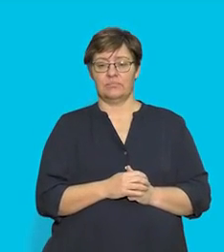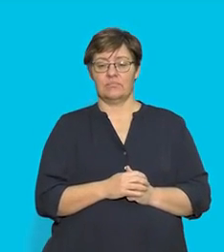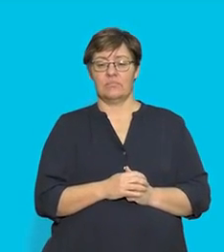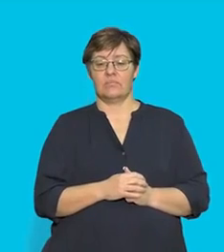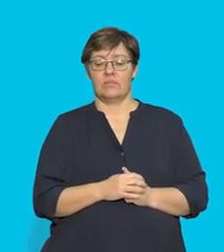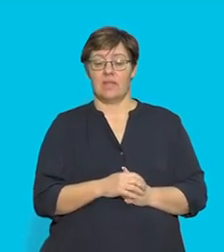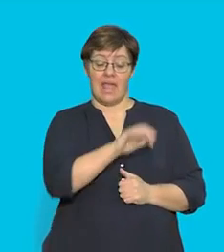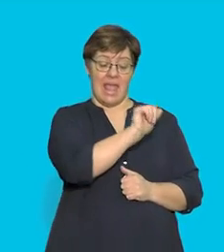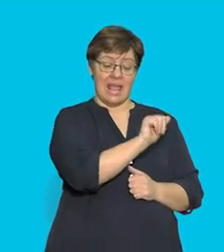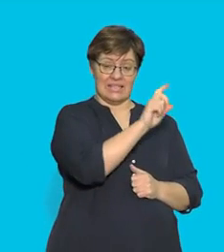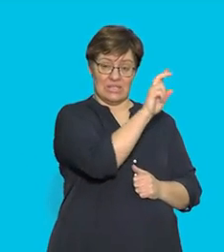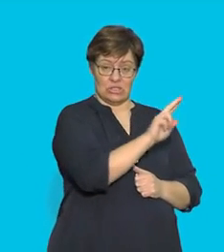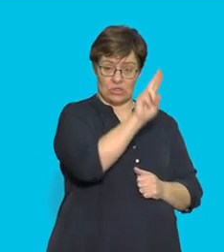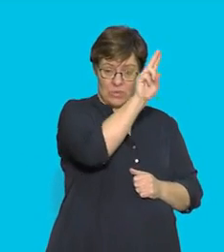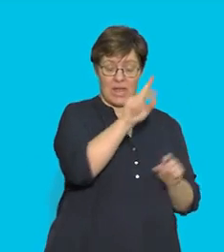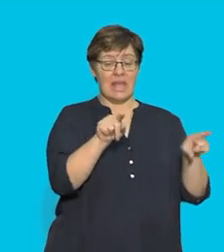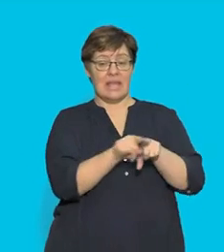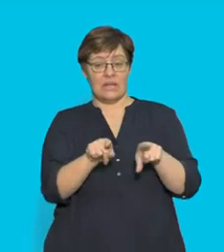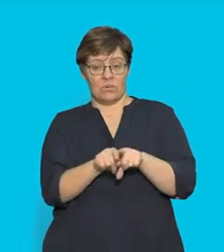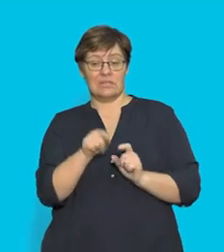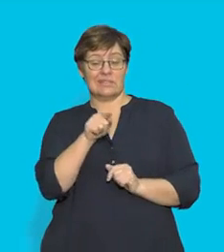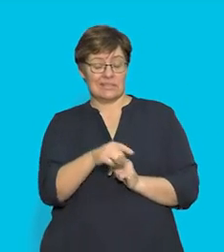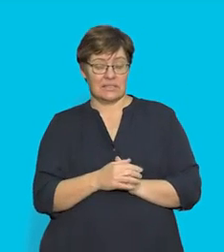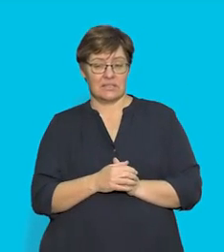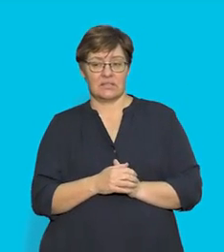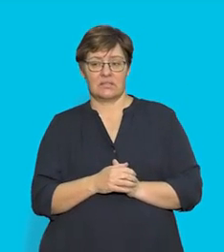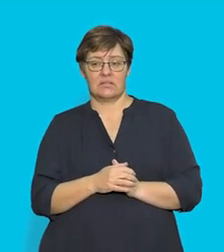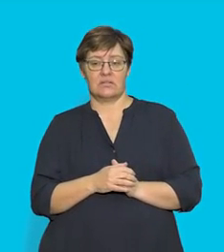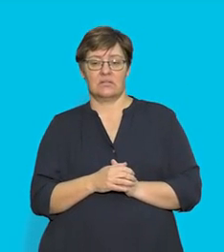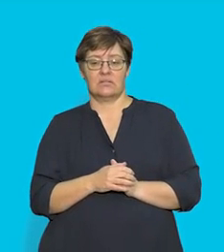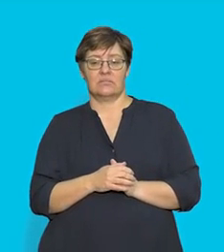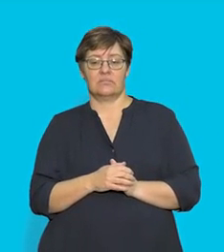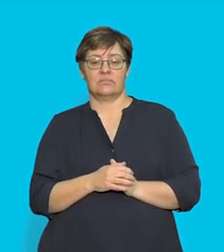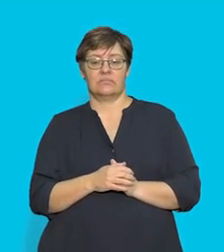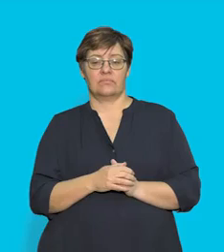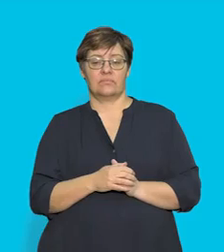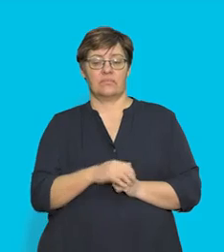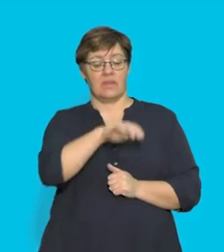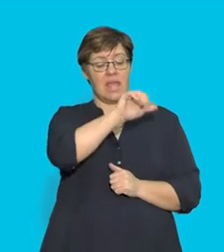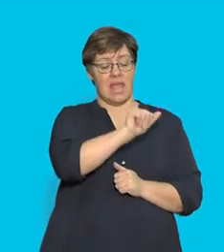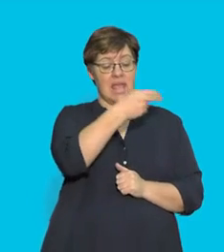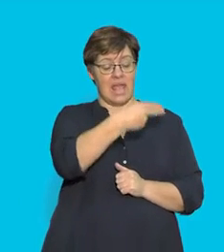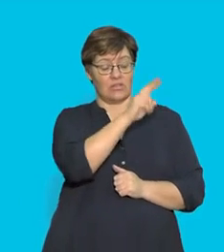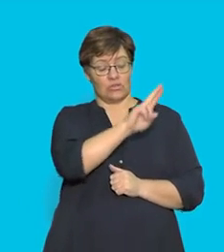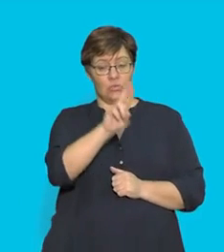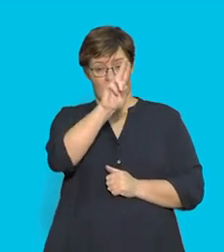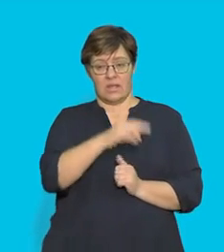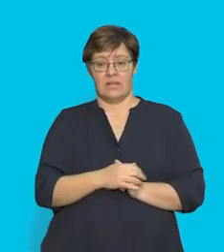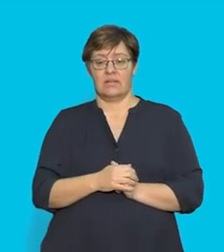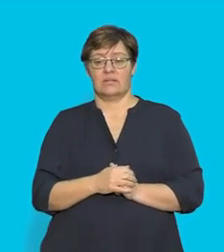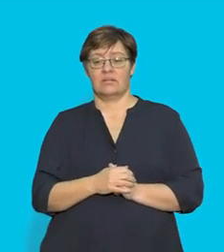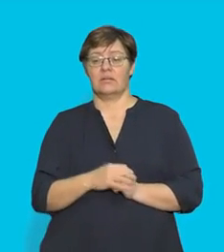HAD, AD squared is equal to, so AD squared will equal to AH